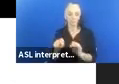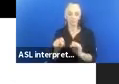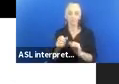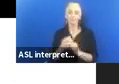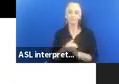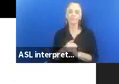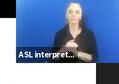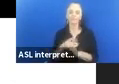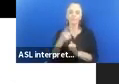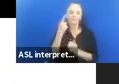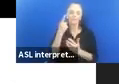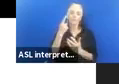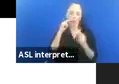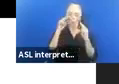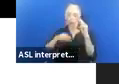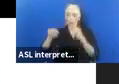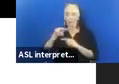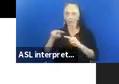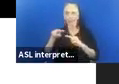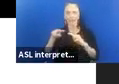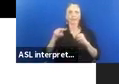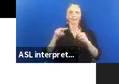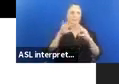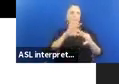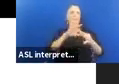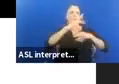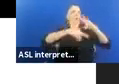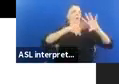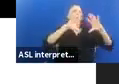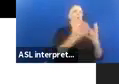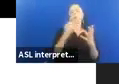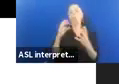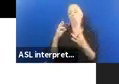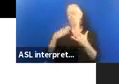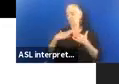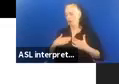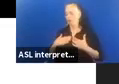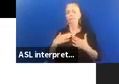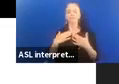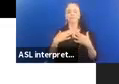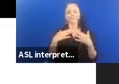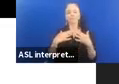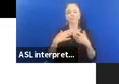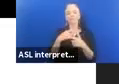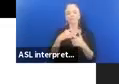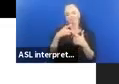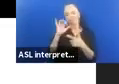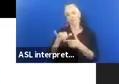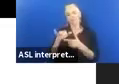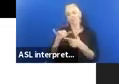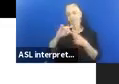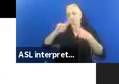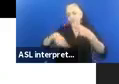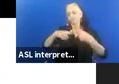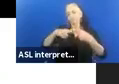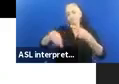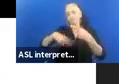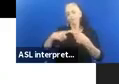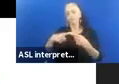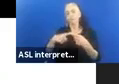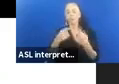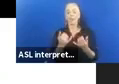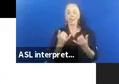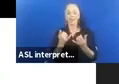of the body in which feedback loops are constantly operating. We currently have a throughput dynamic where